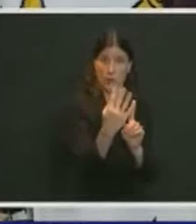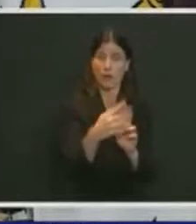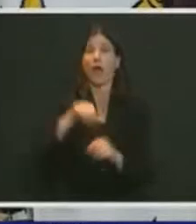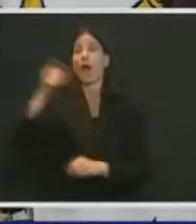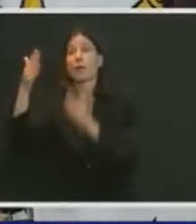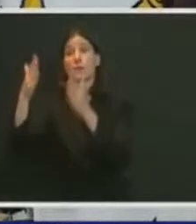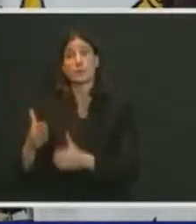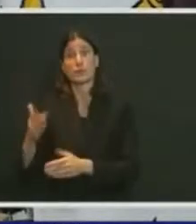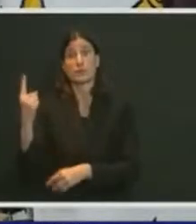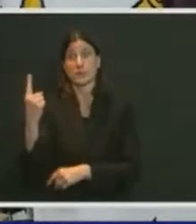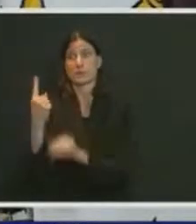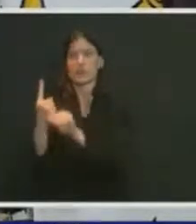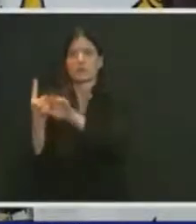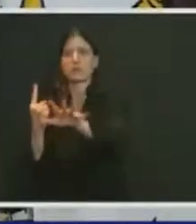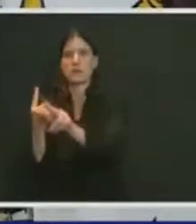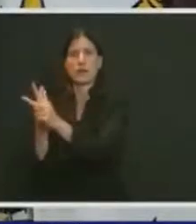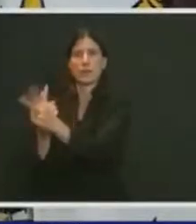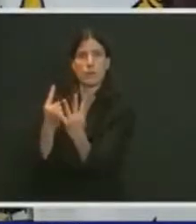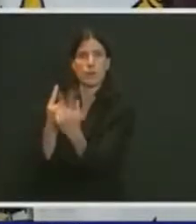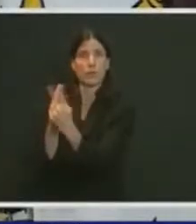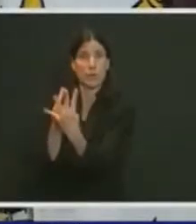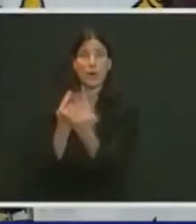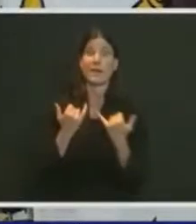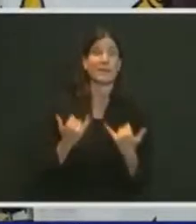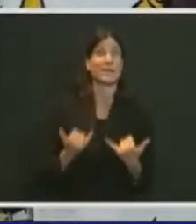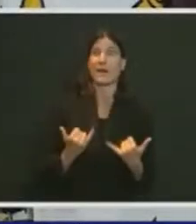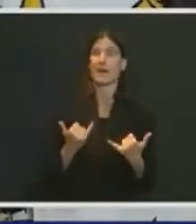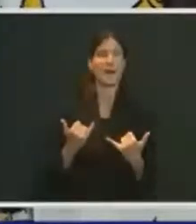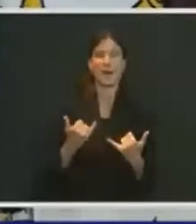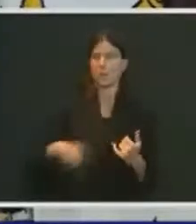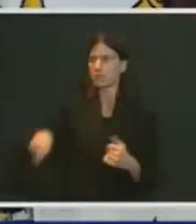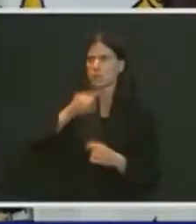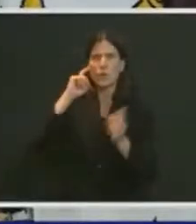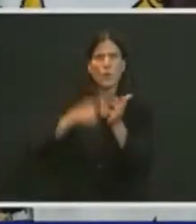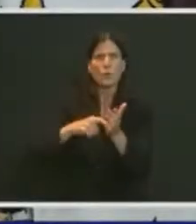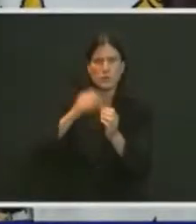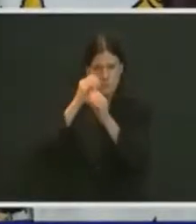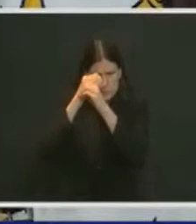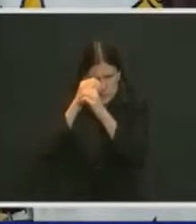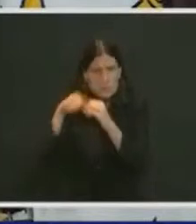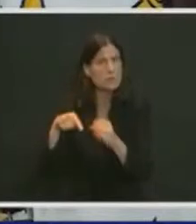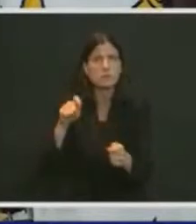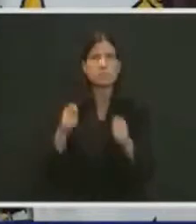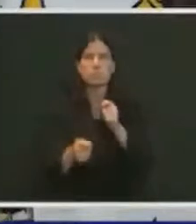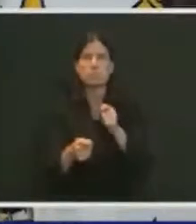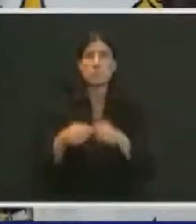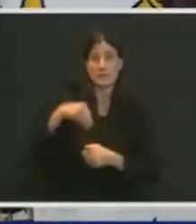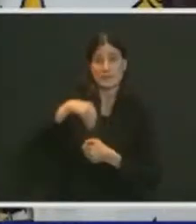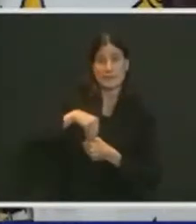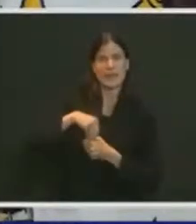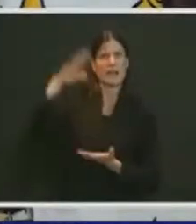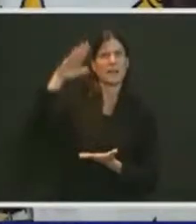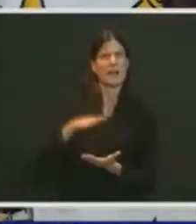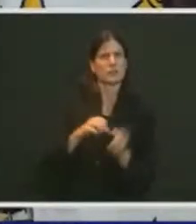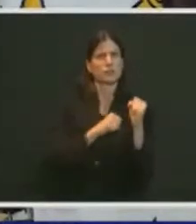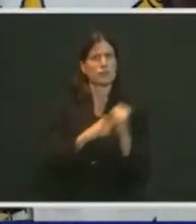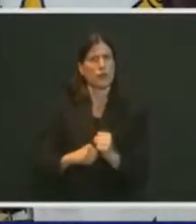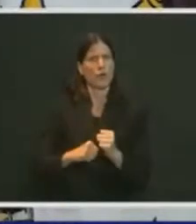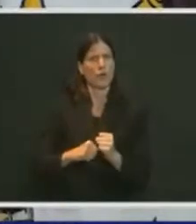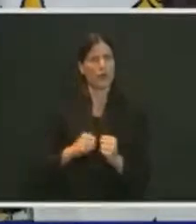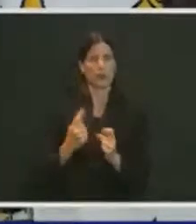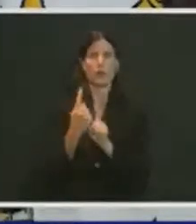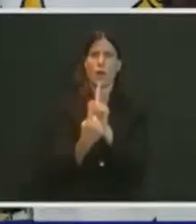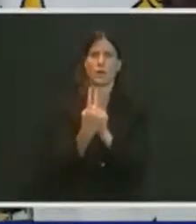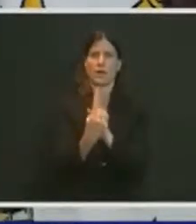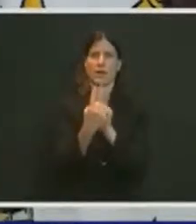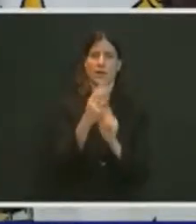be honest. And now we're not. Now we're in a stable place. We're just below 1. And as long as we,